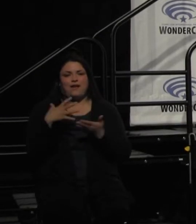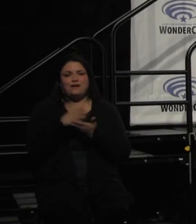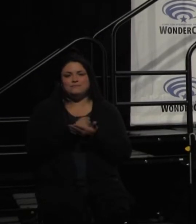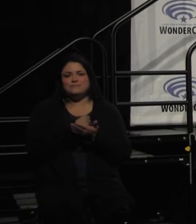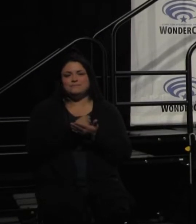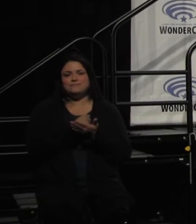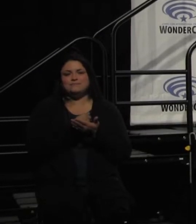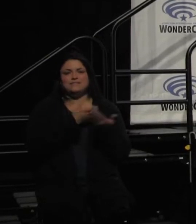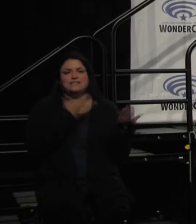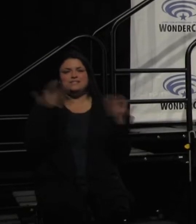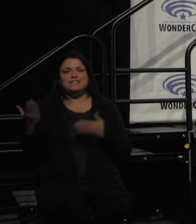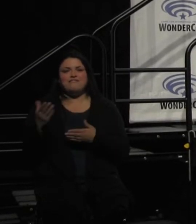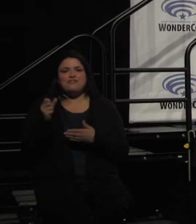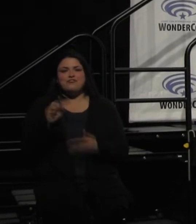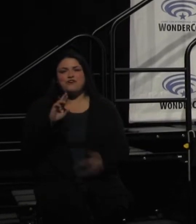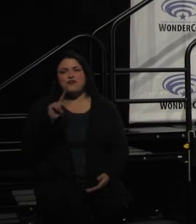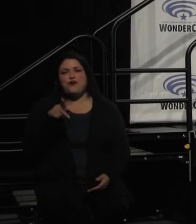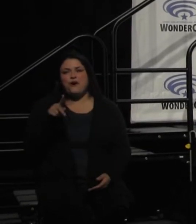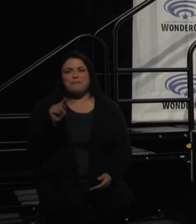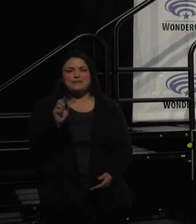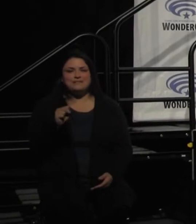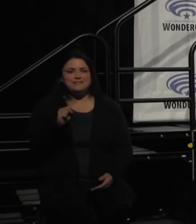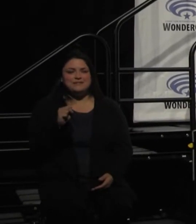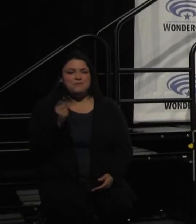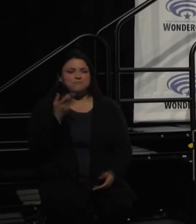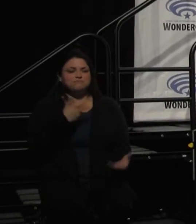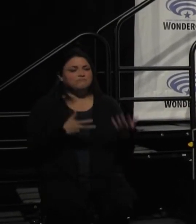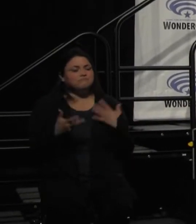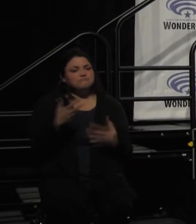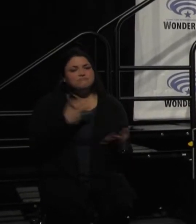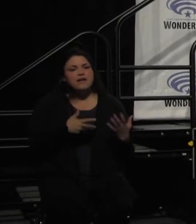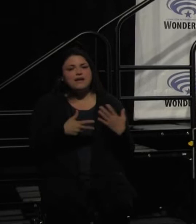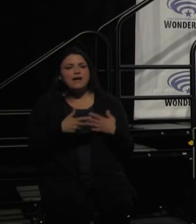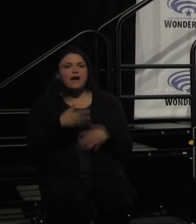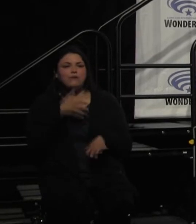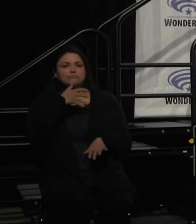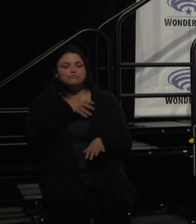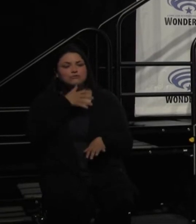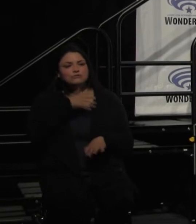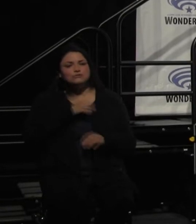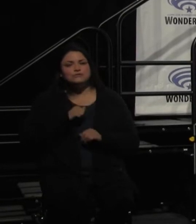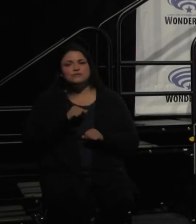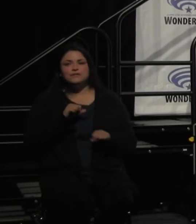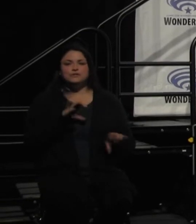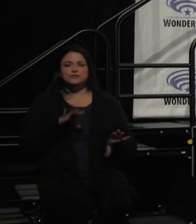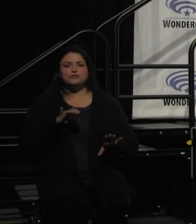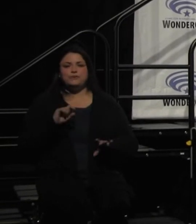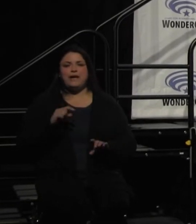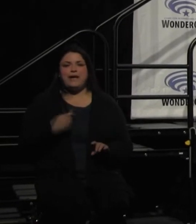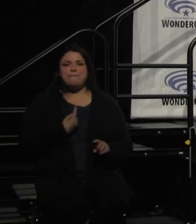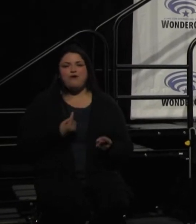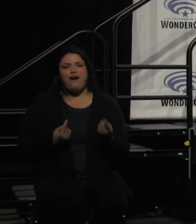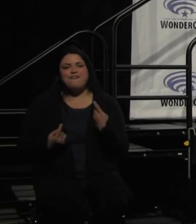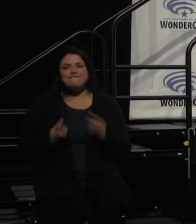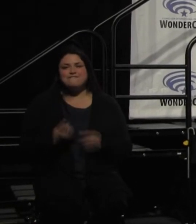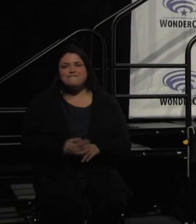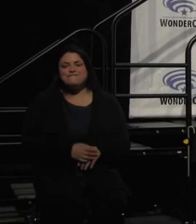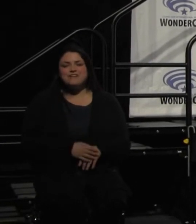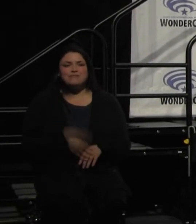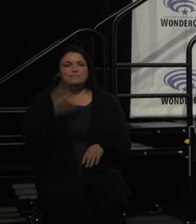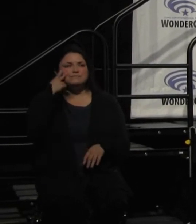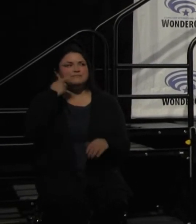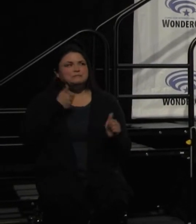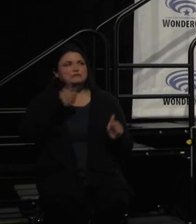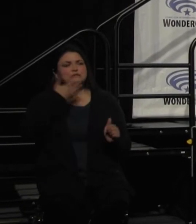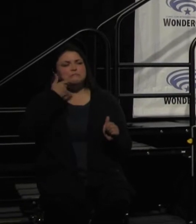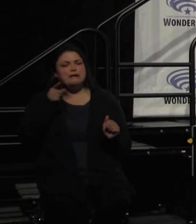delivering carpets. So hang out with naked girls and smoke dope and do improv. Let me see. Which is the better